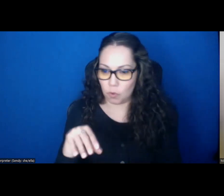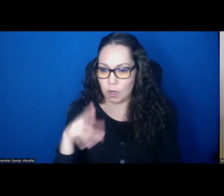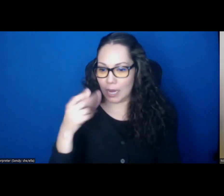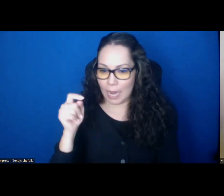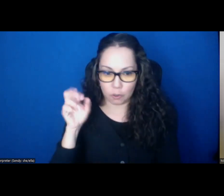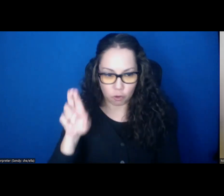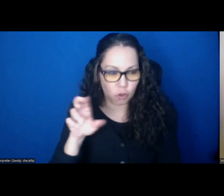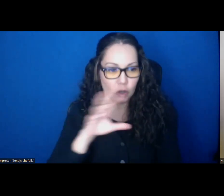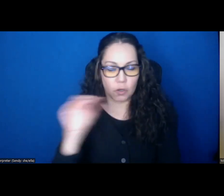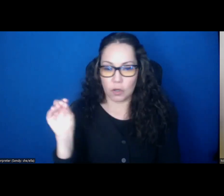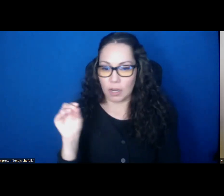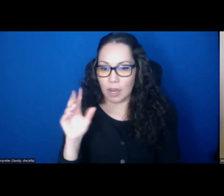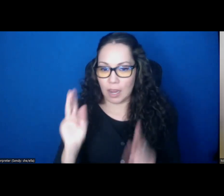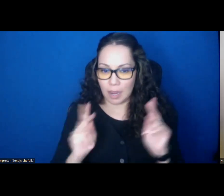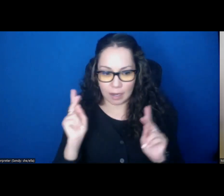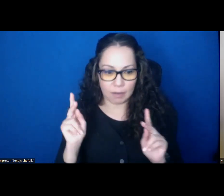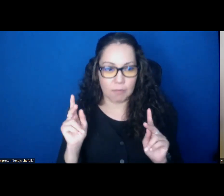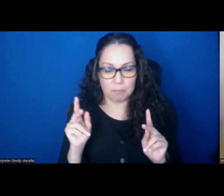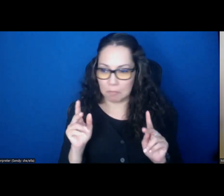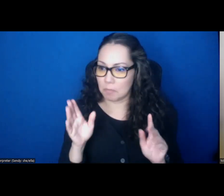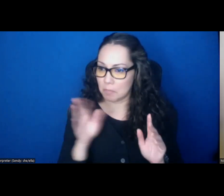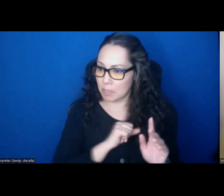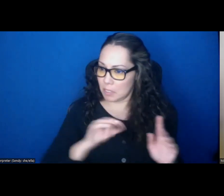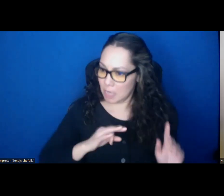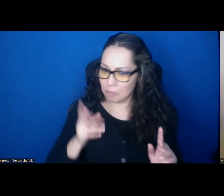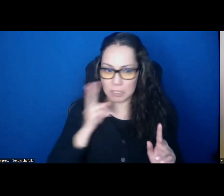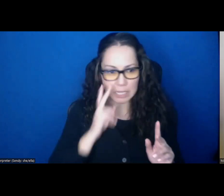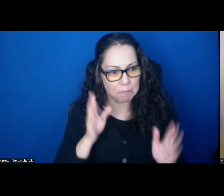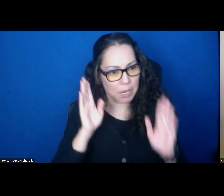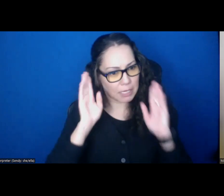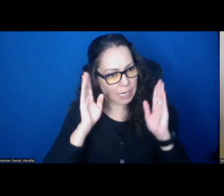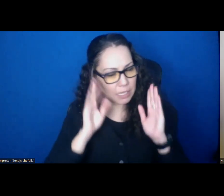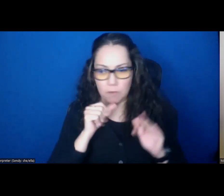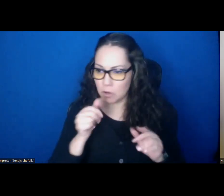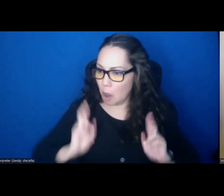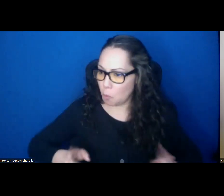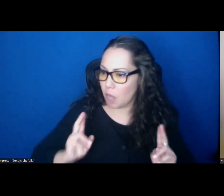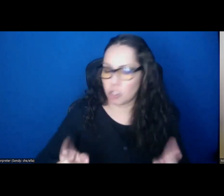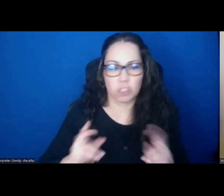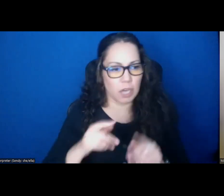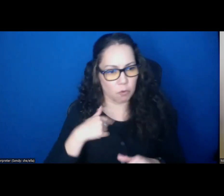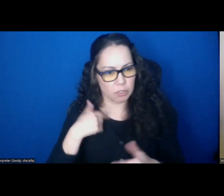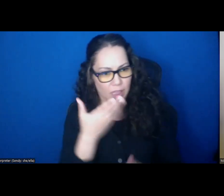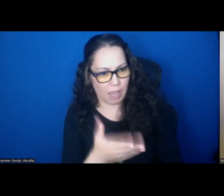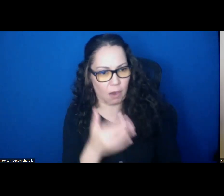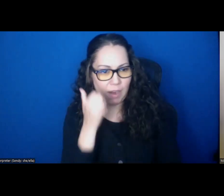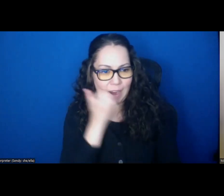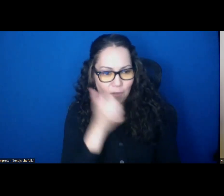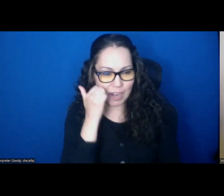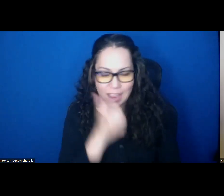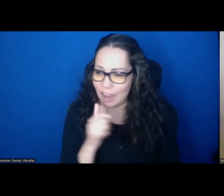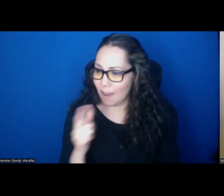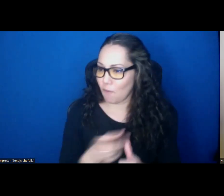make. The caregivers seemed attentive and unrushed. I was there nearly every day. At first, she loved it.